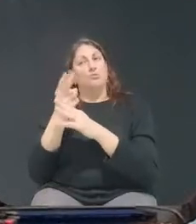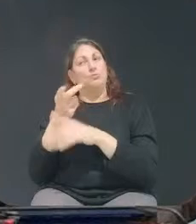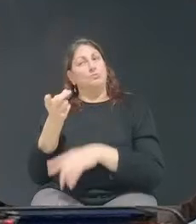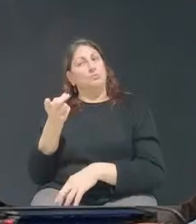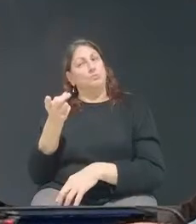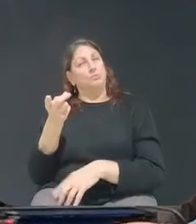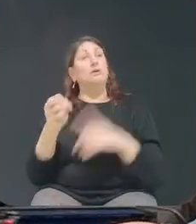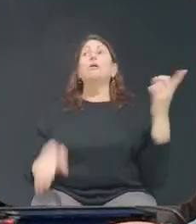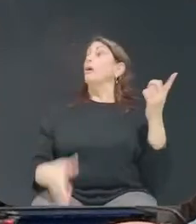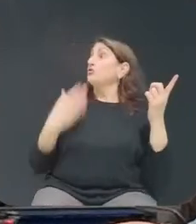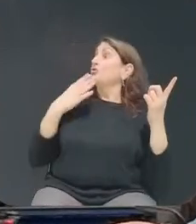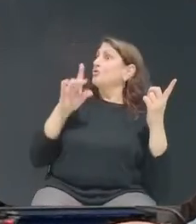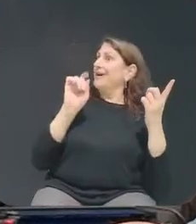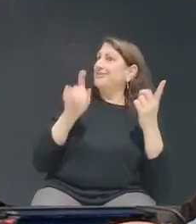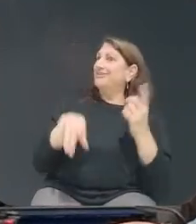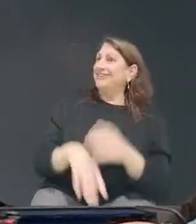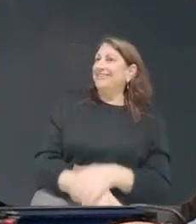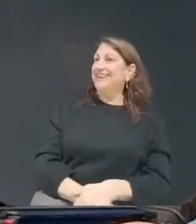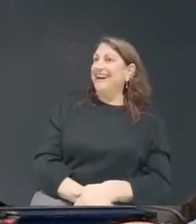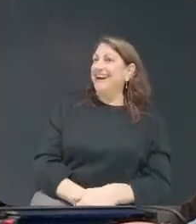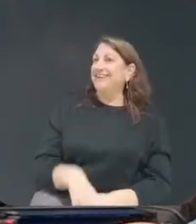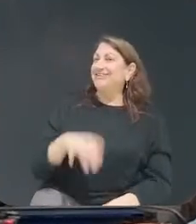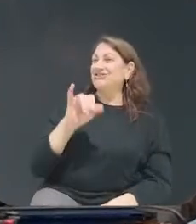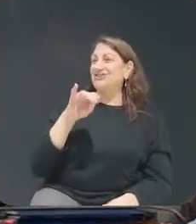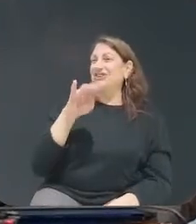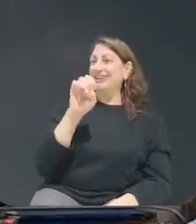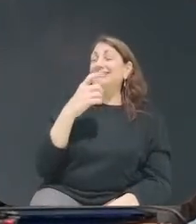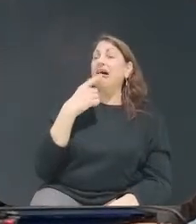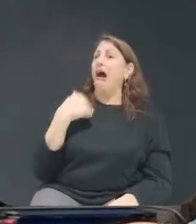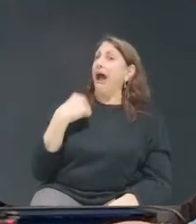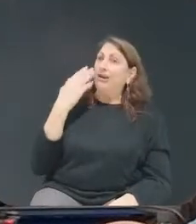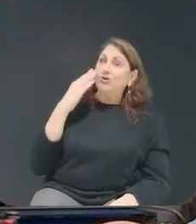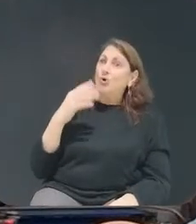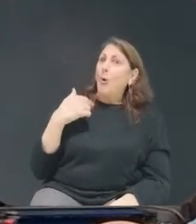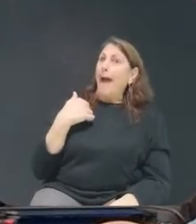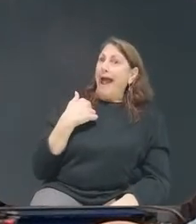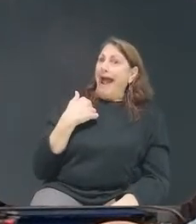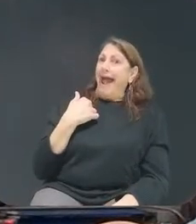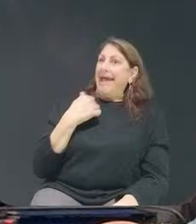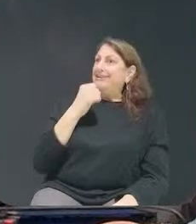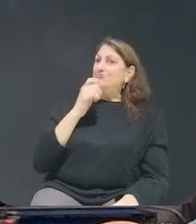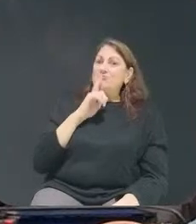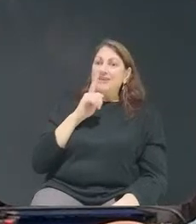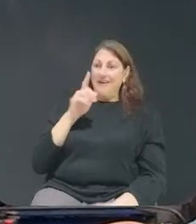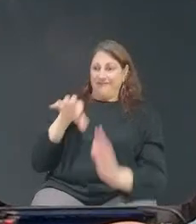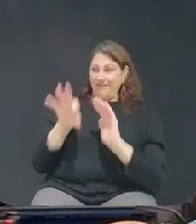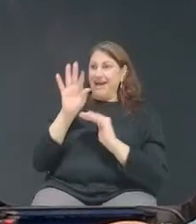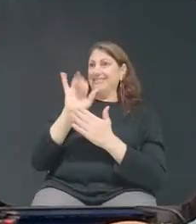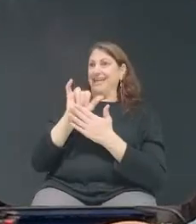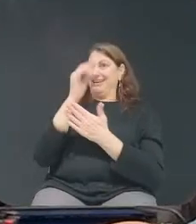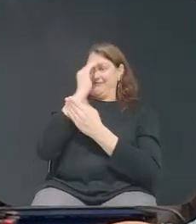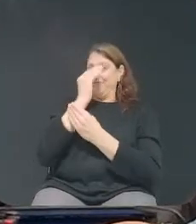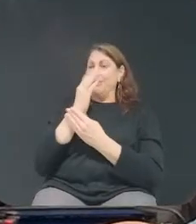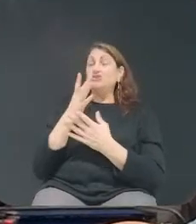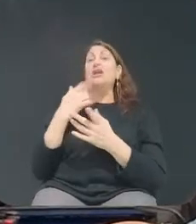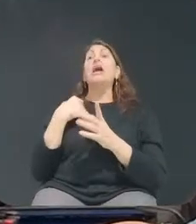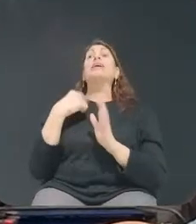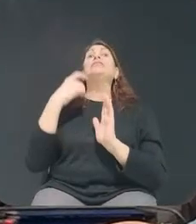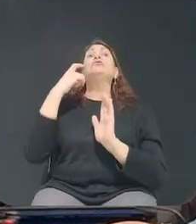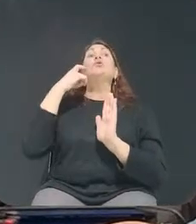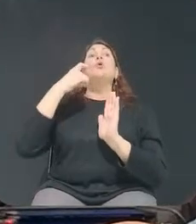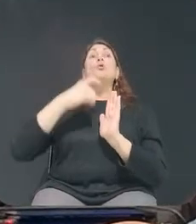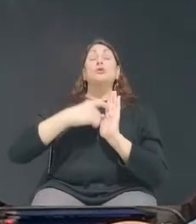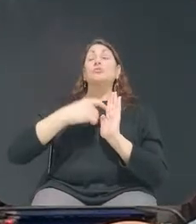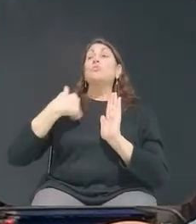Yeah, that's a really great question. I don't know. I didn't really come across that. I did come across